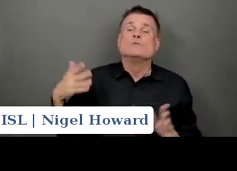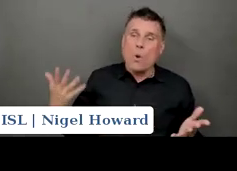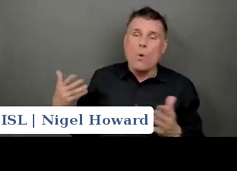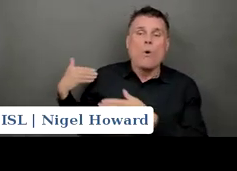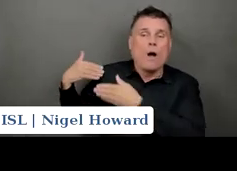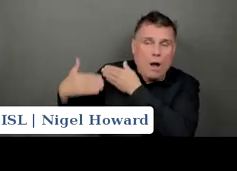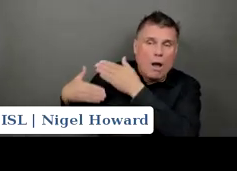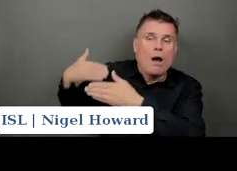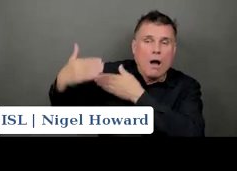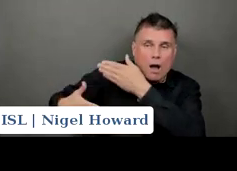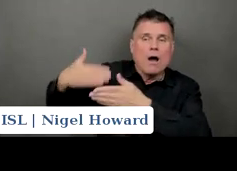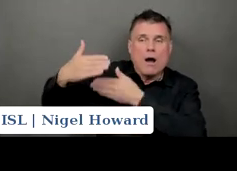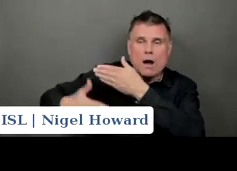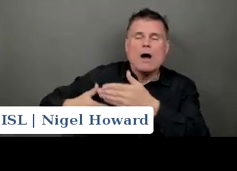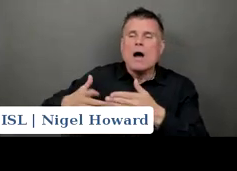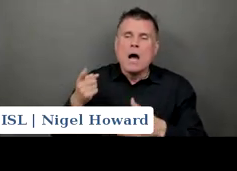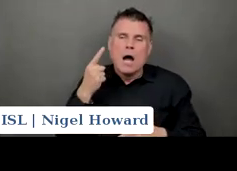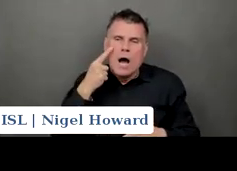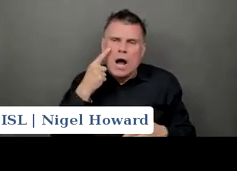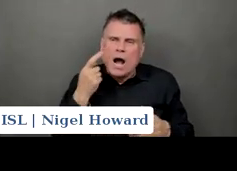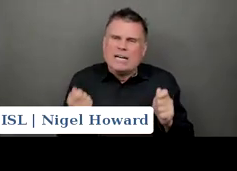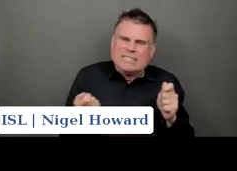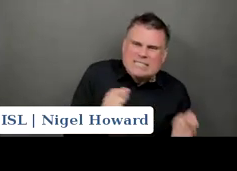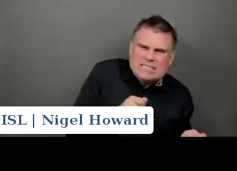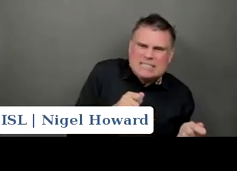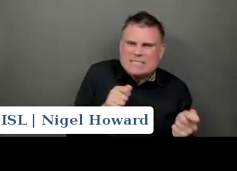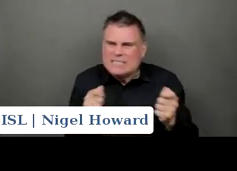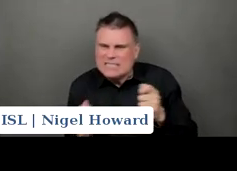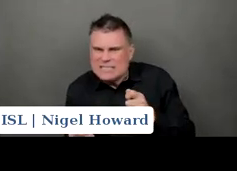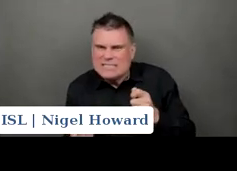sectors, and this has,